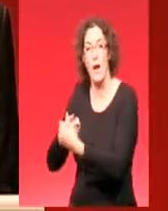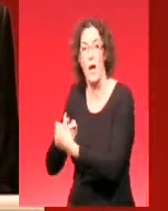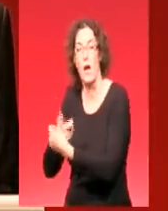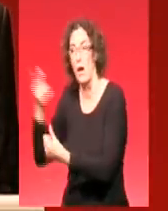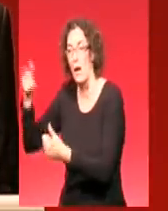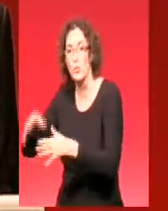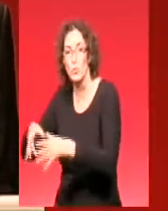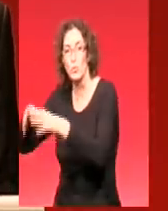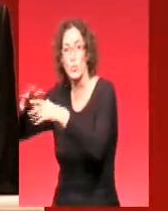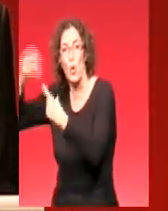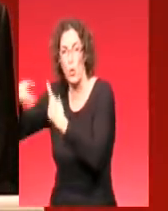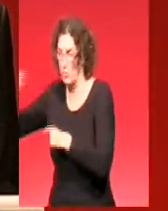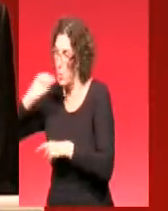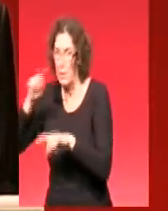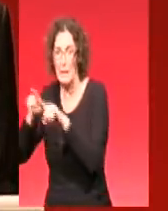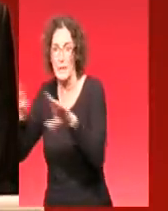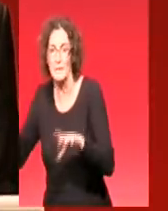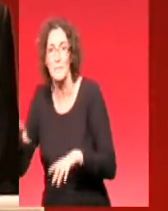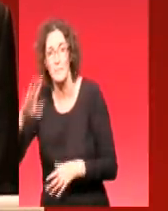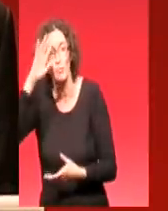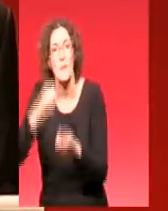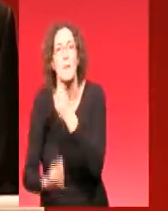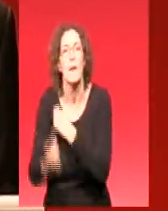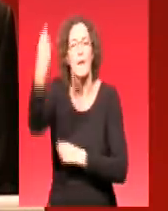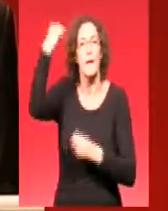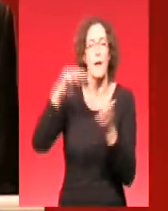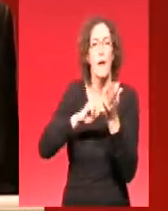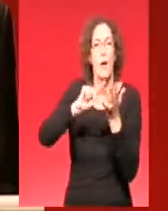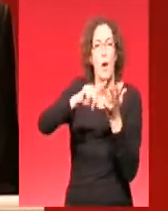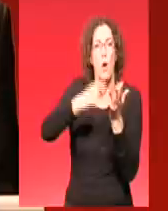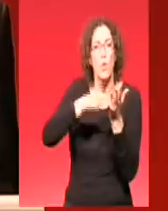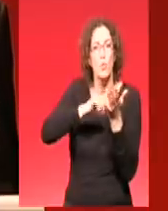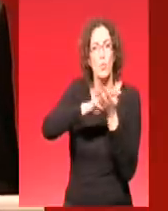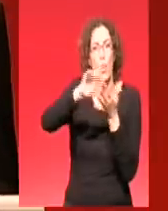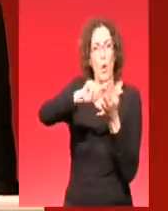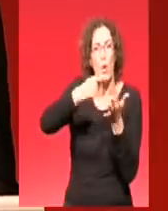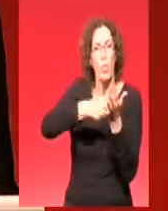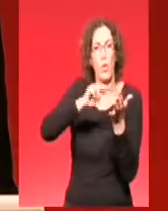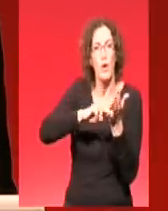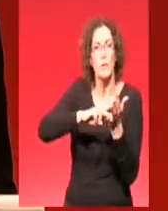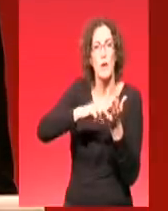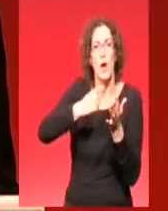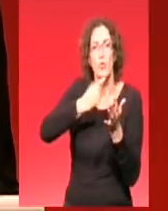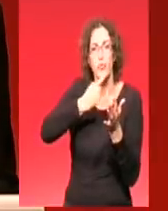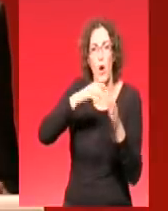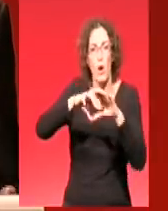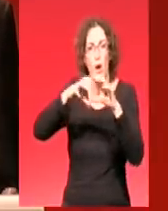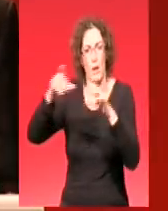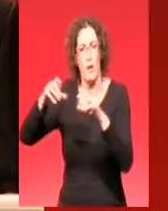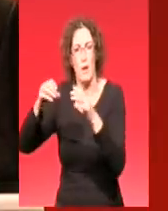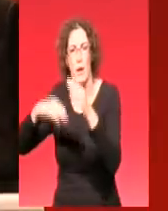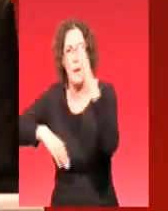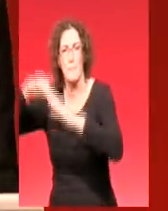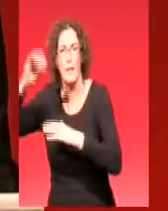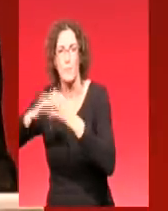into trouble, the Tories said, let the market take its course and let the bank fail. When we intervened to support the wider banking system,